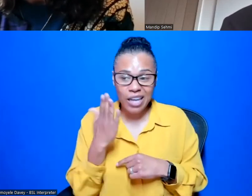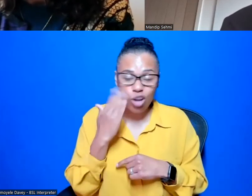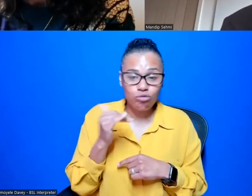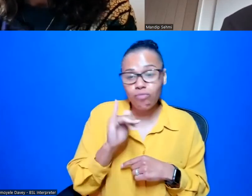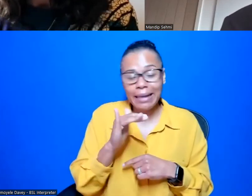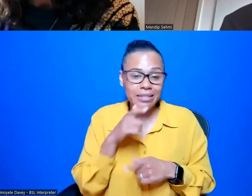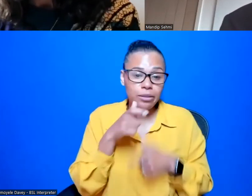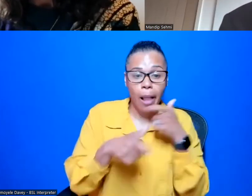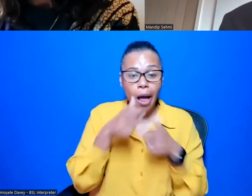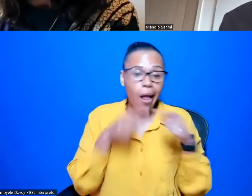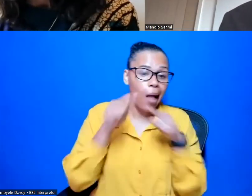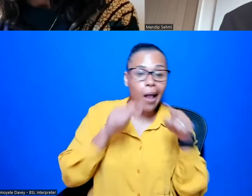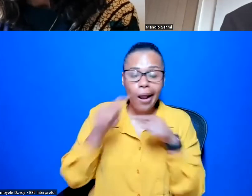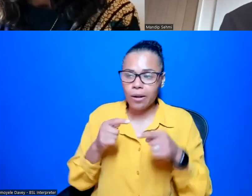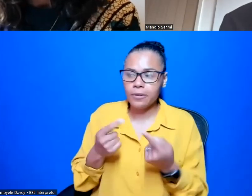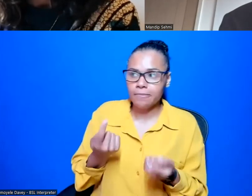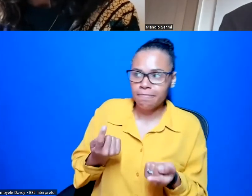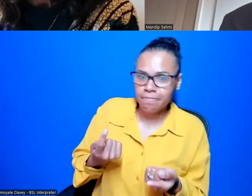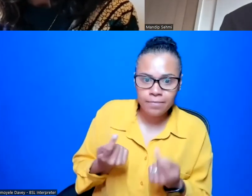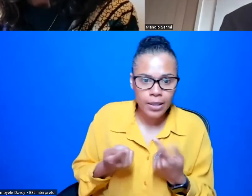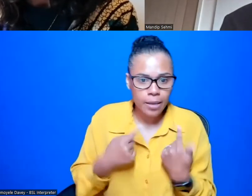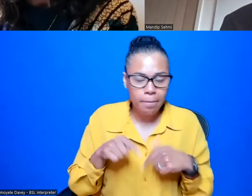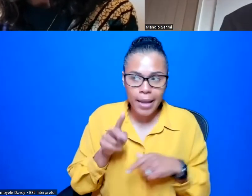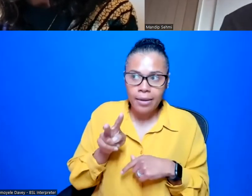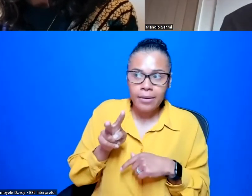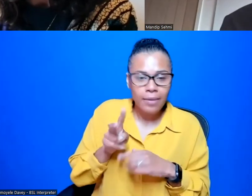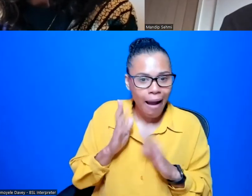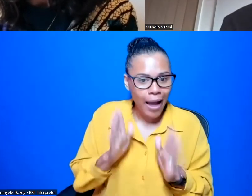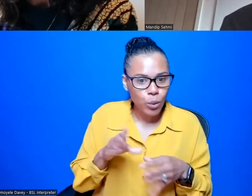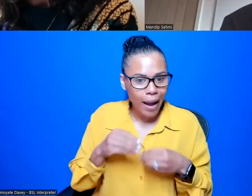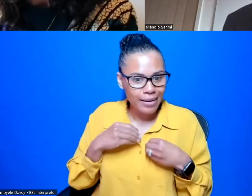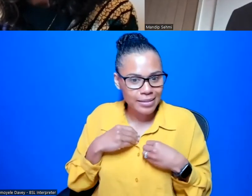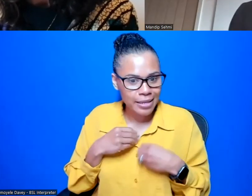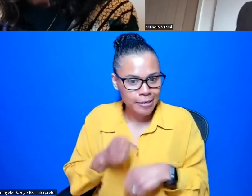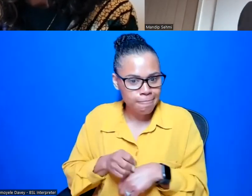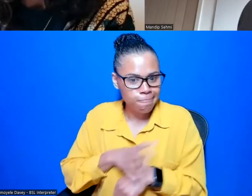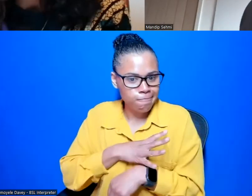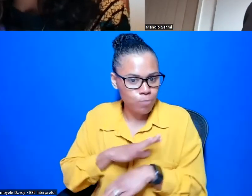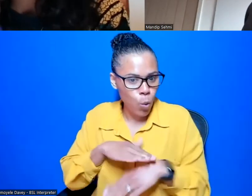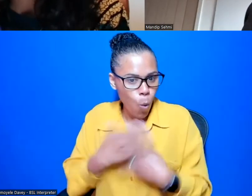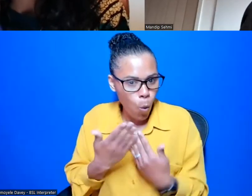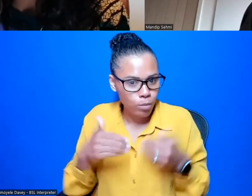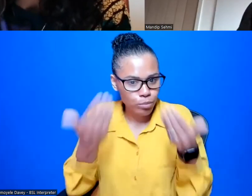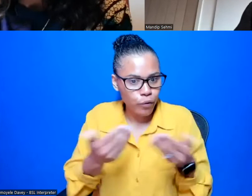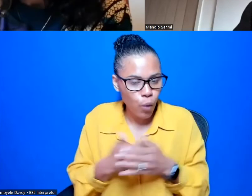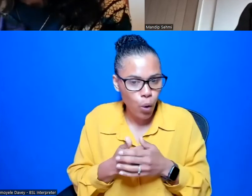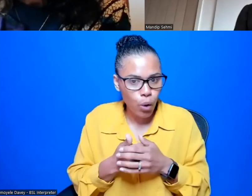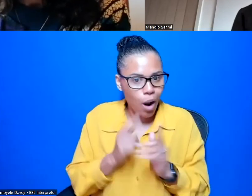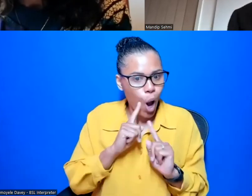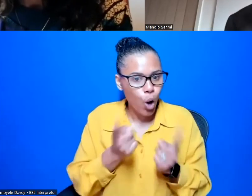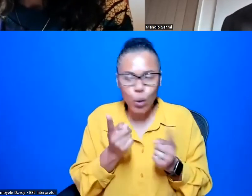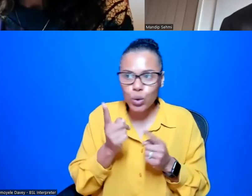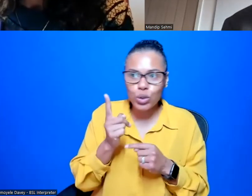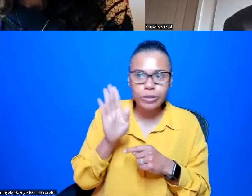you had to accept it or move on. I wasn't really given the forum to speak about it